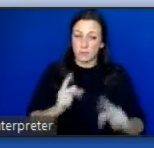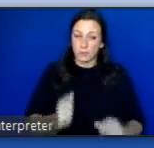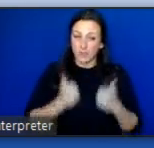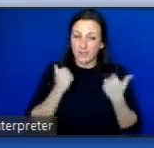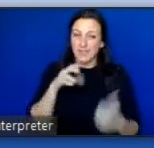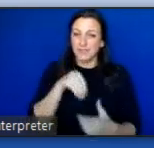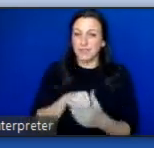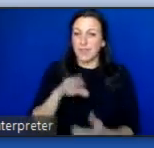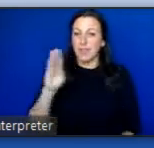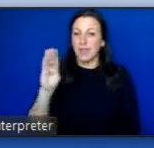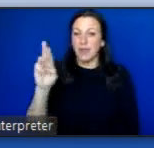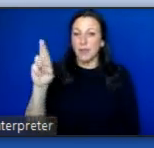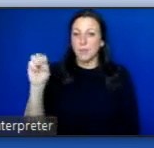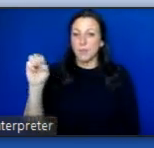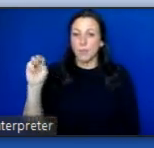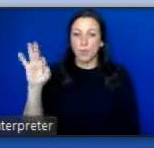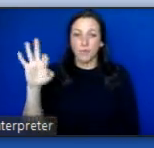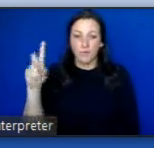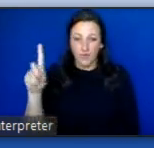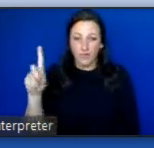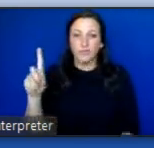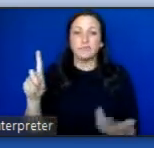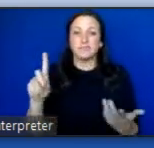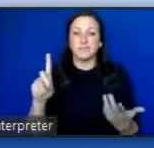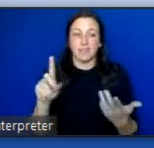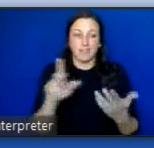Colorado to come together to keep our